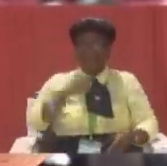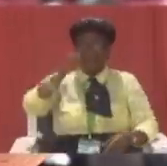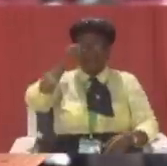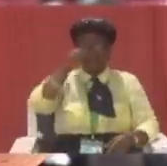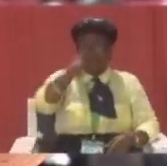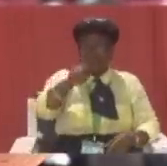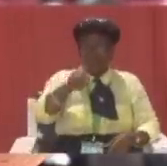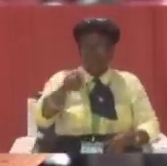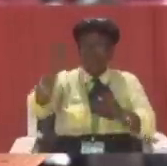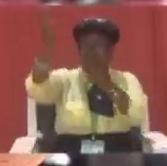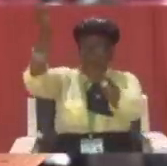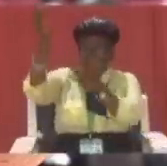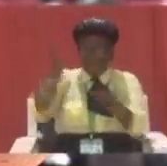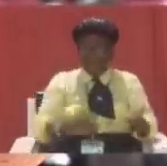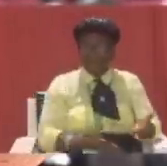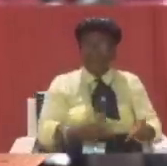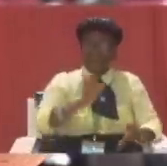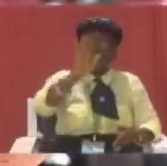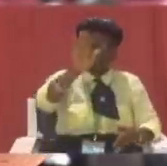body.